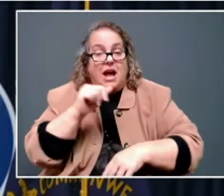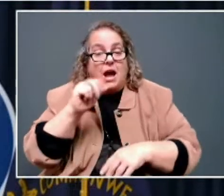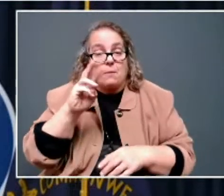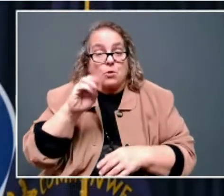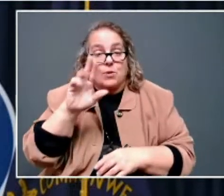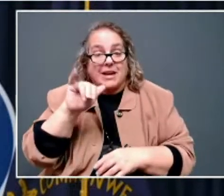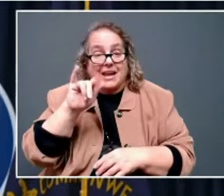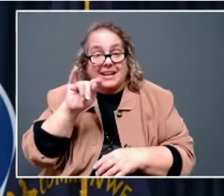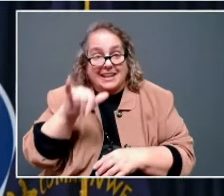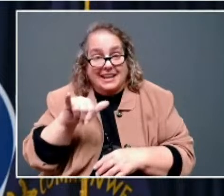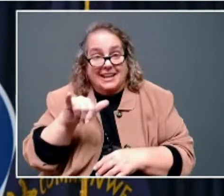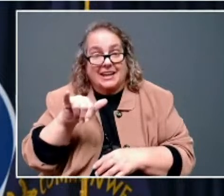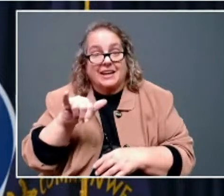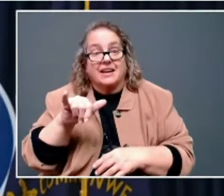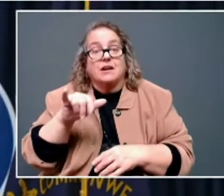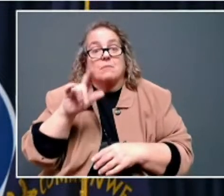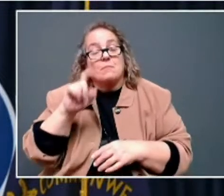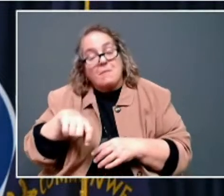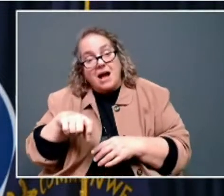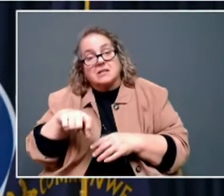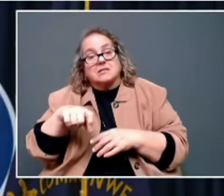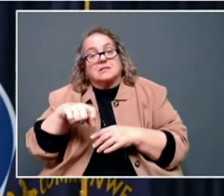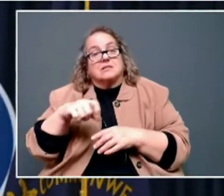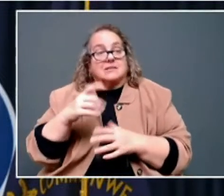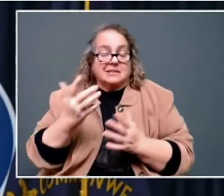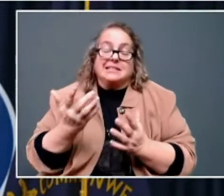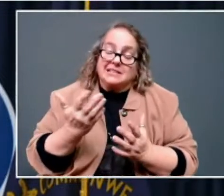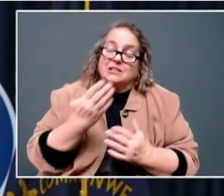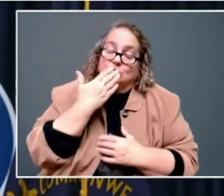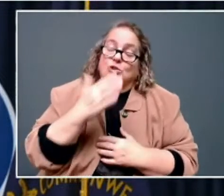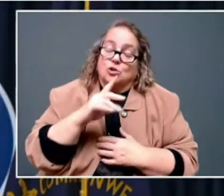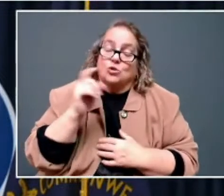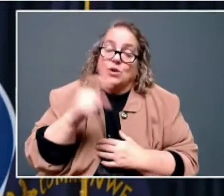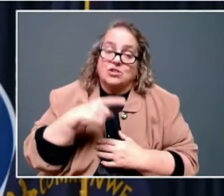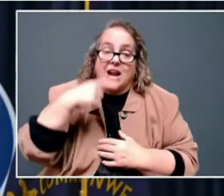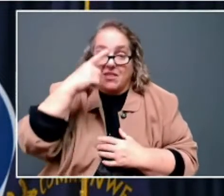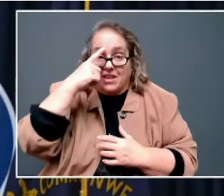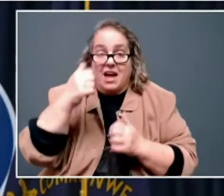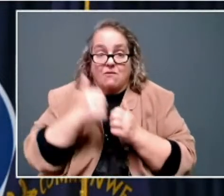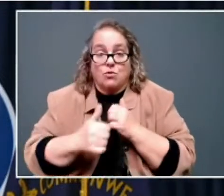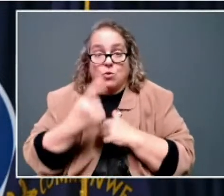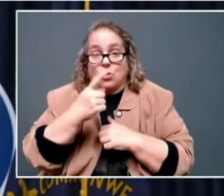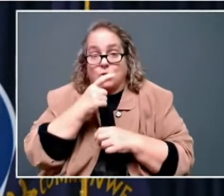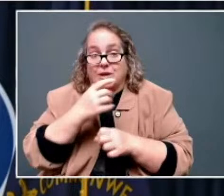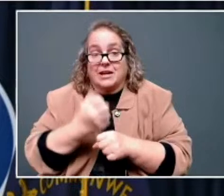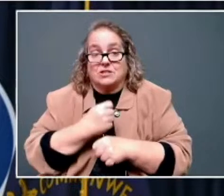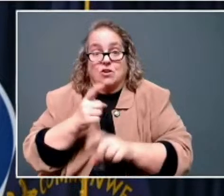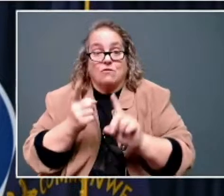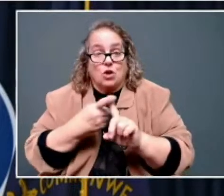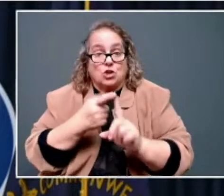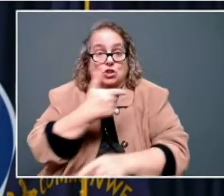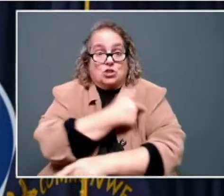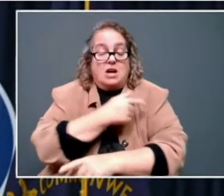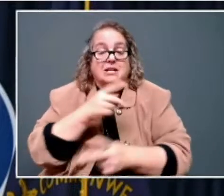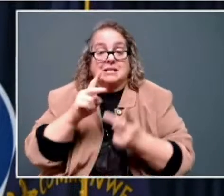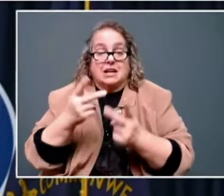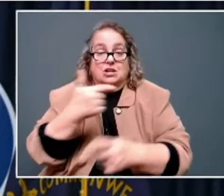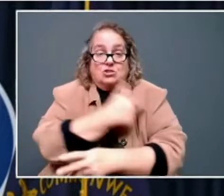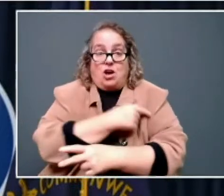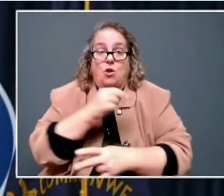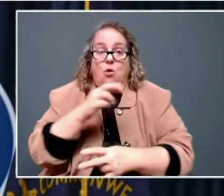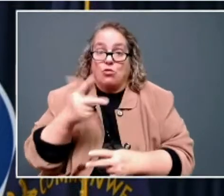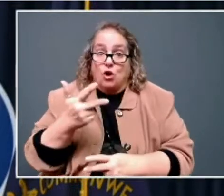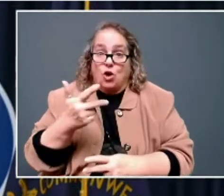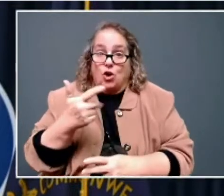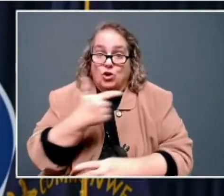So that's a good question. And yes, I think everyone that gets first shot, second shot, or third shot does their